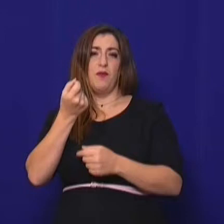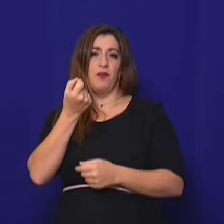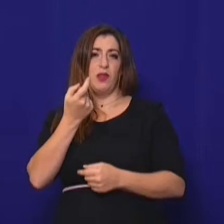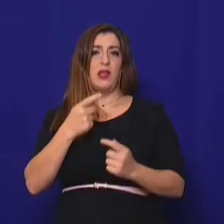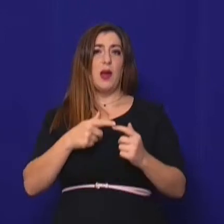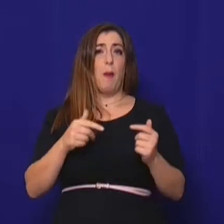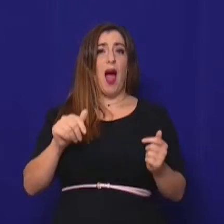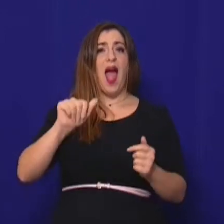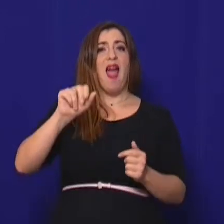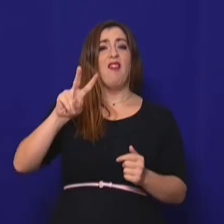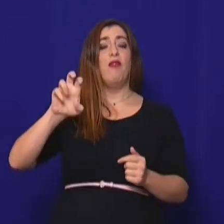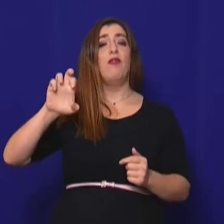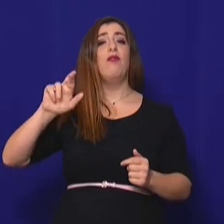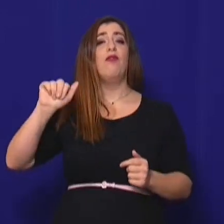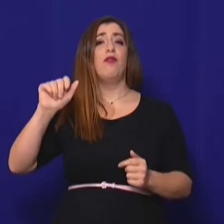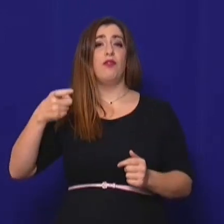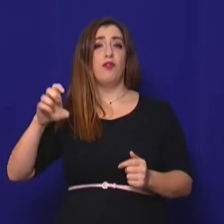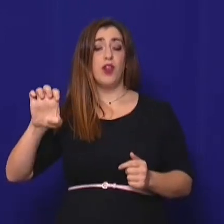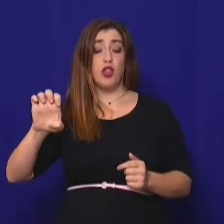ta' 121.